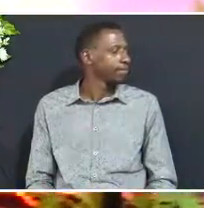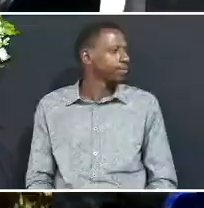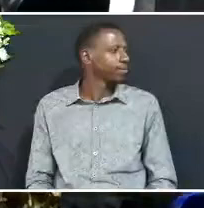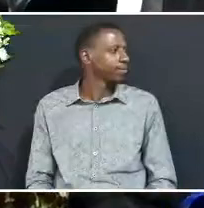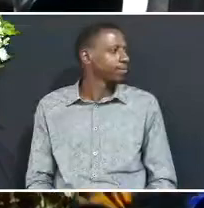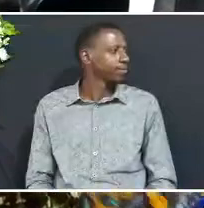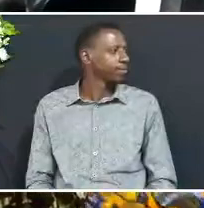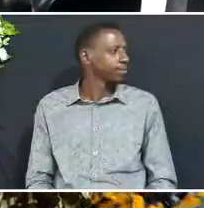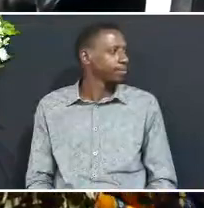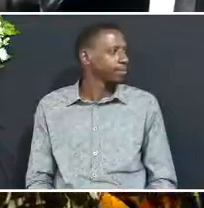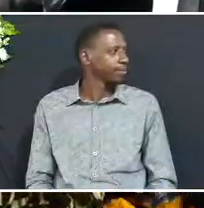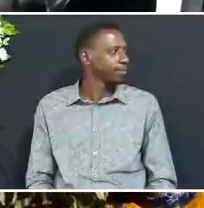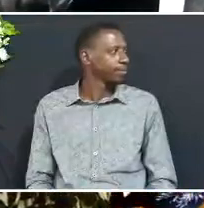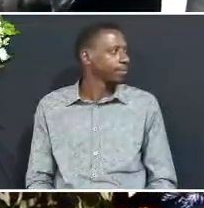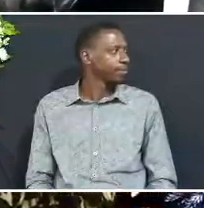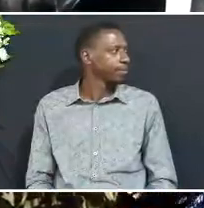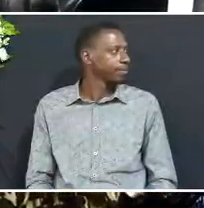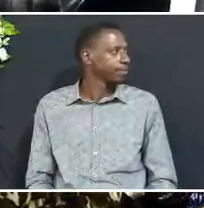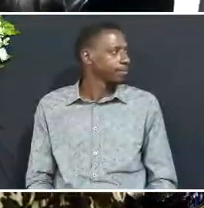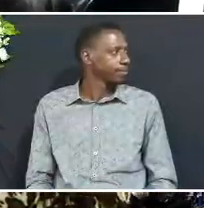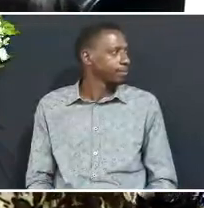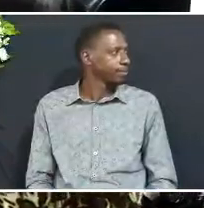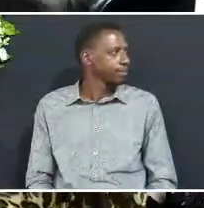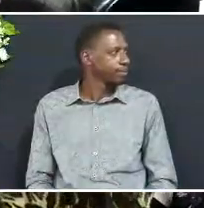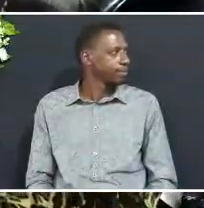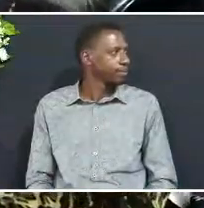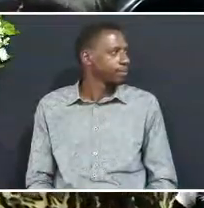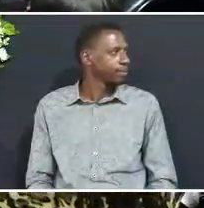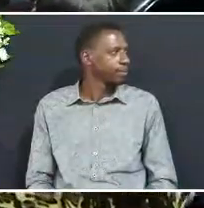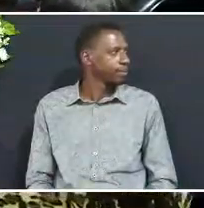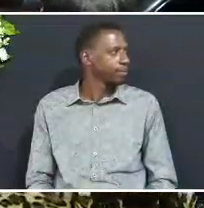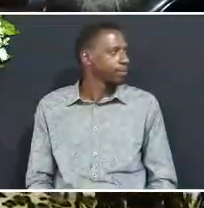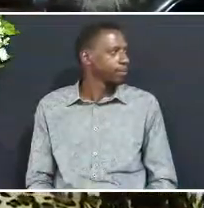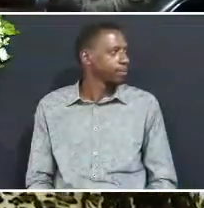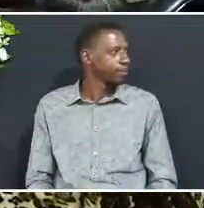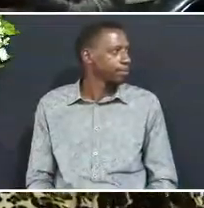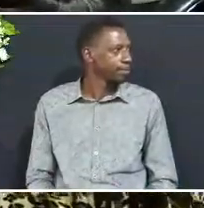do. My dear, yes, you can. Give her the mic.